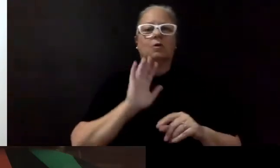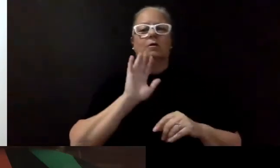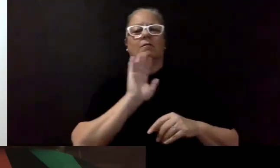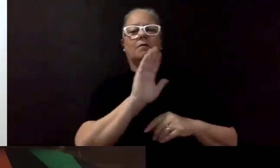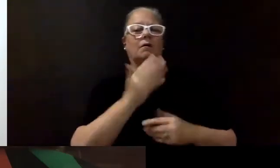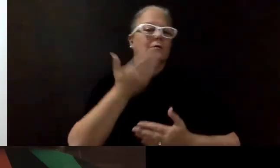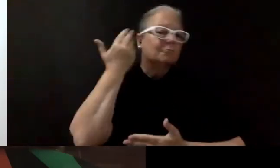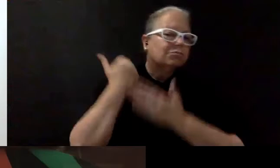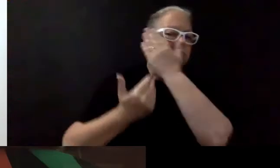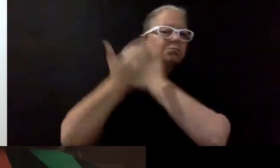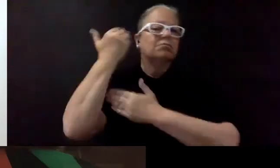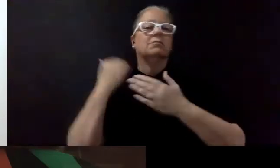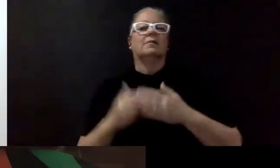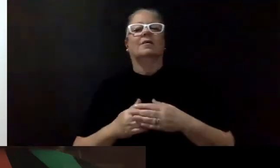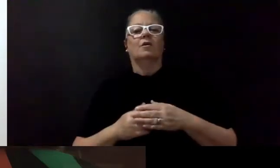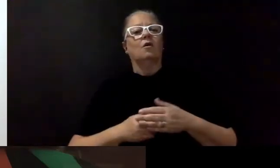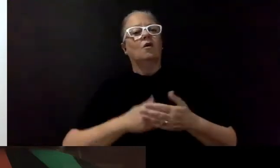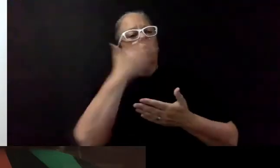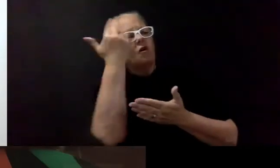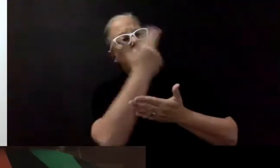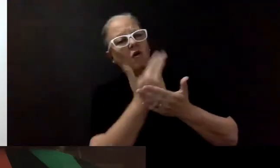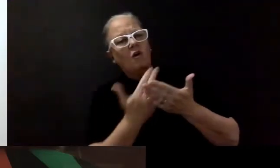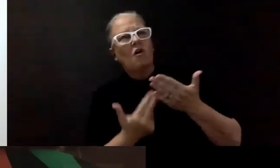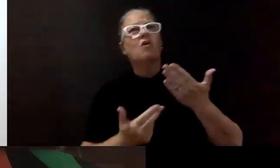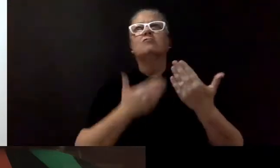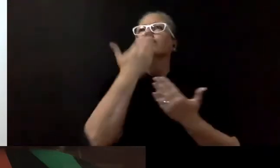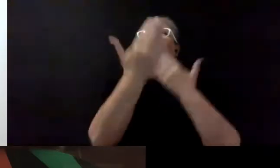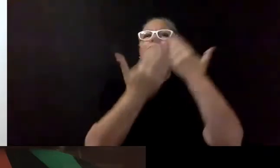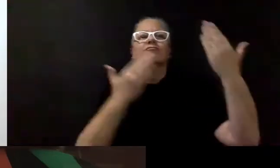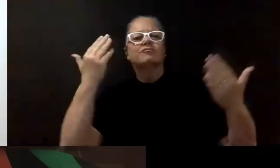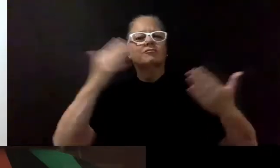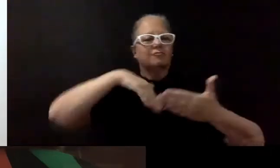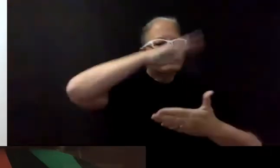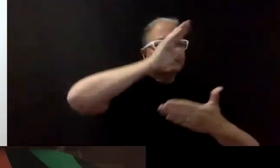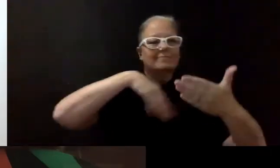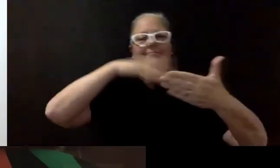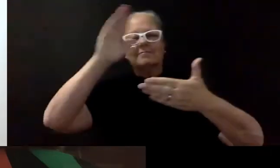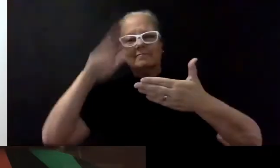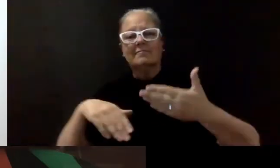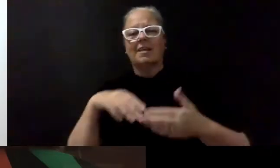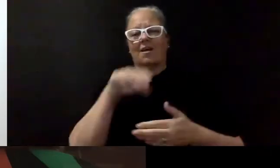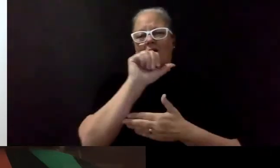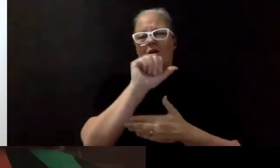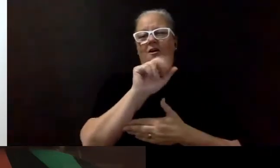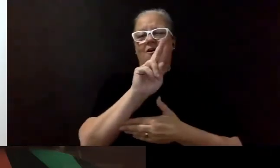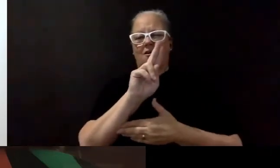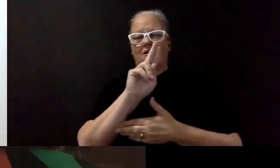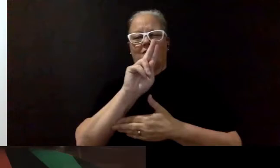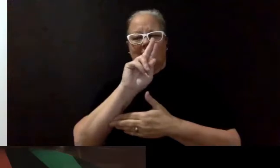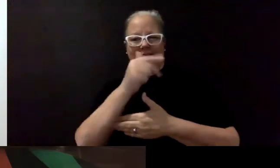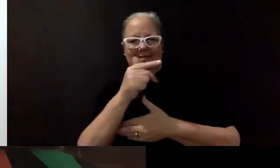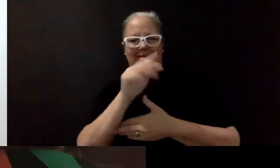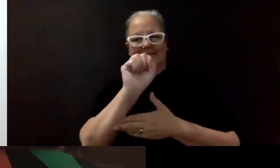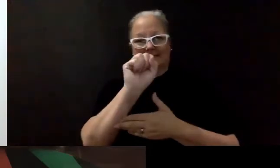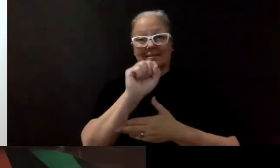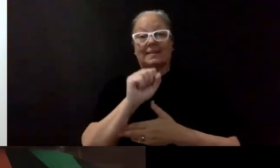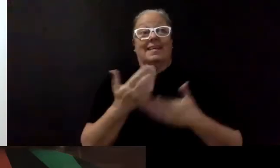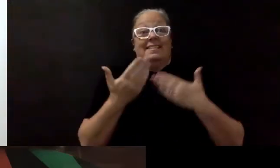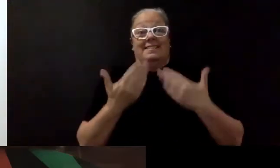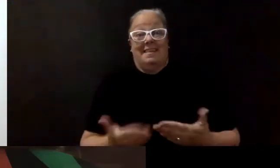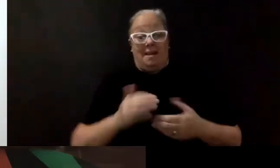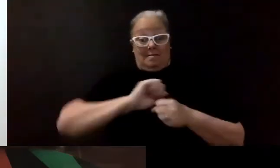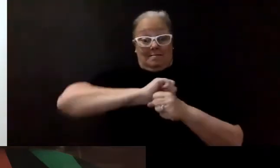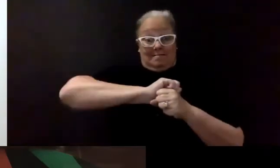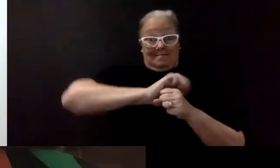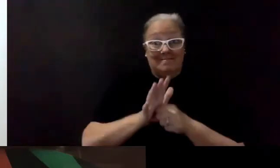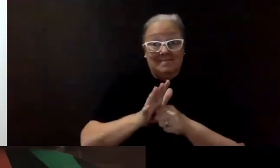art, and creativity in these difficult times of the COVID-19 pandemic and post-pandemic,